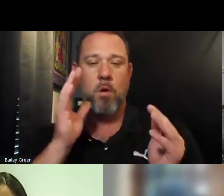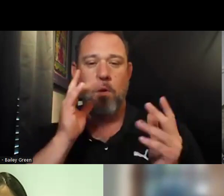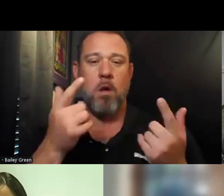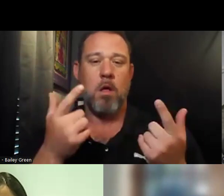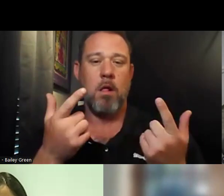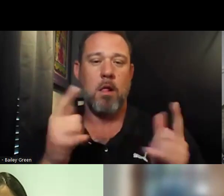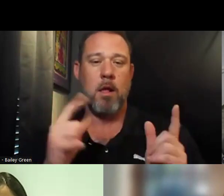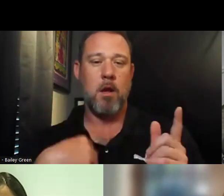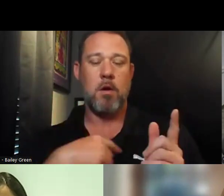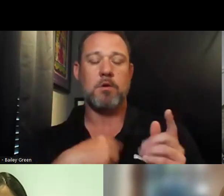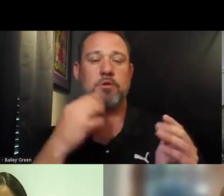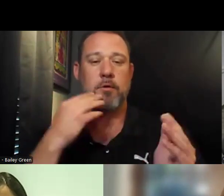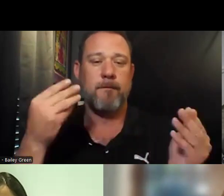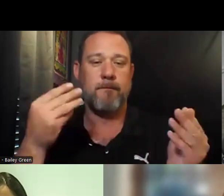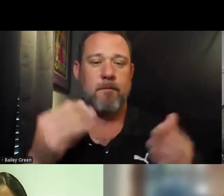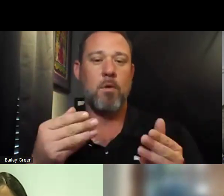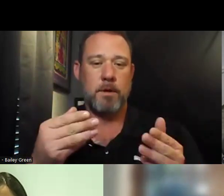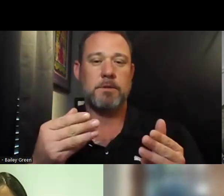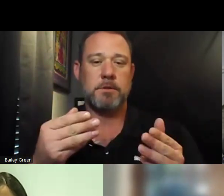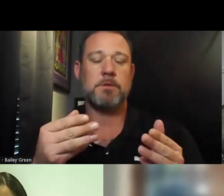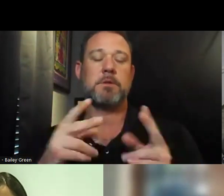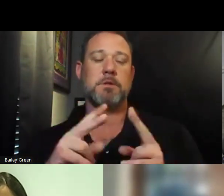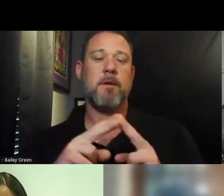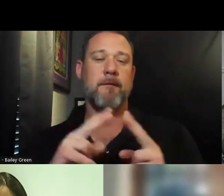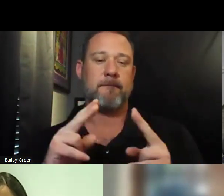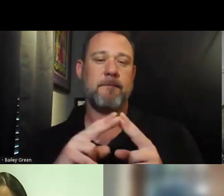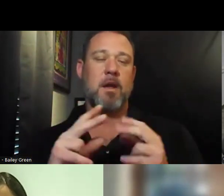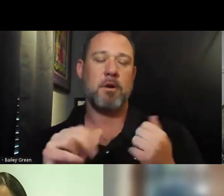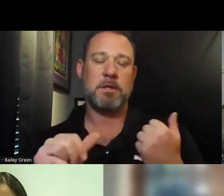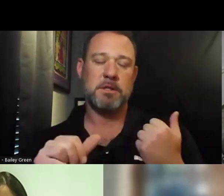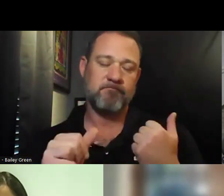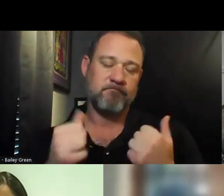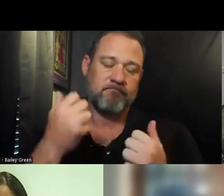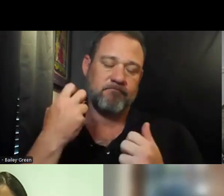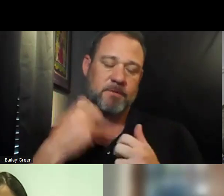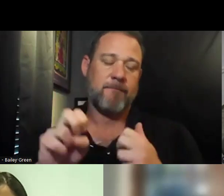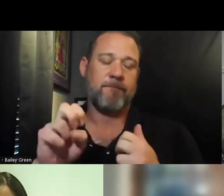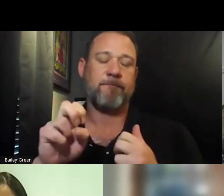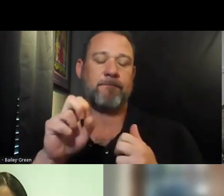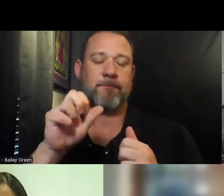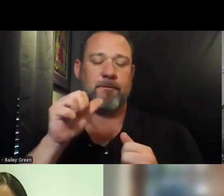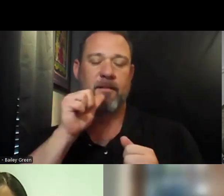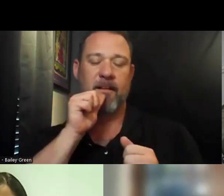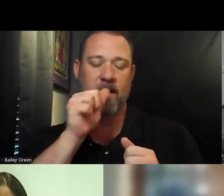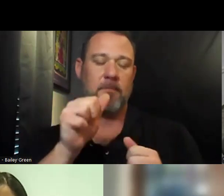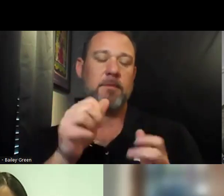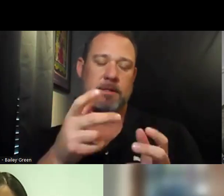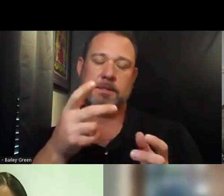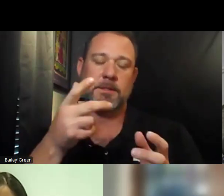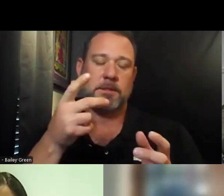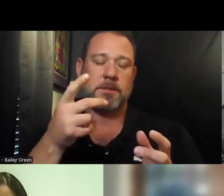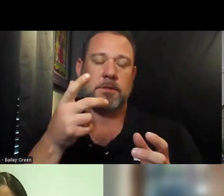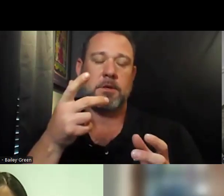to focus on this. This is a very tough nut to crack. So, when we look